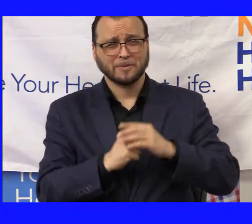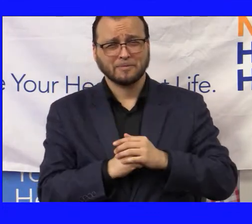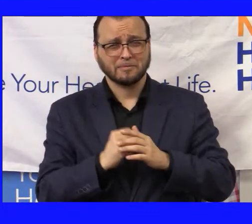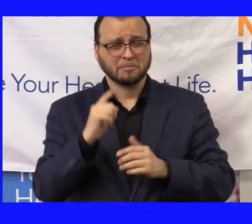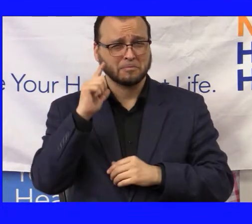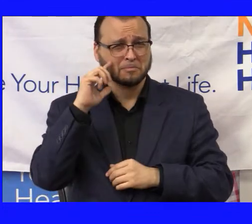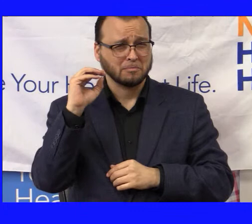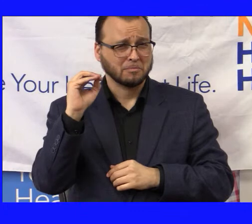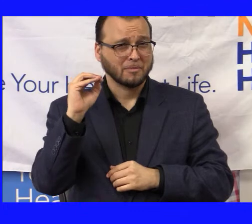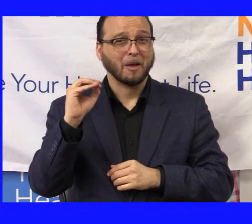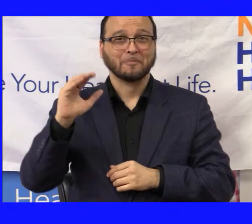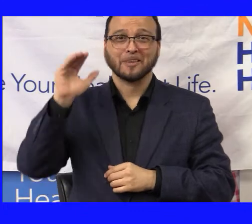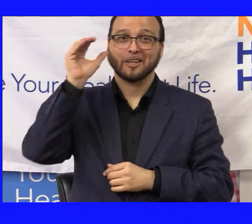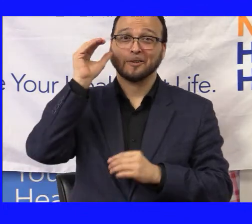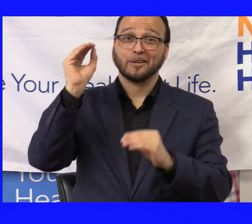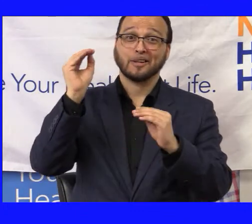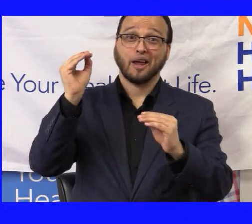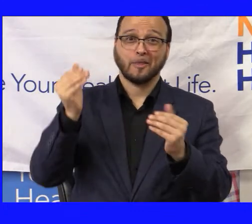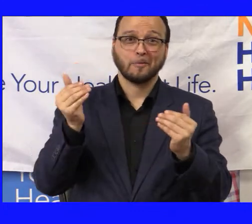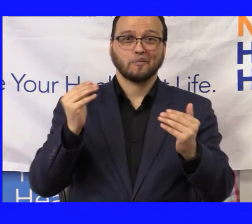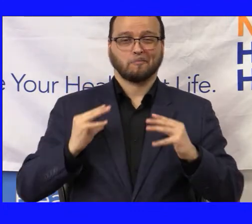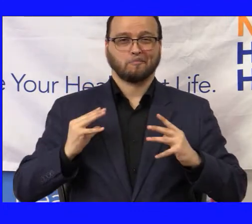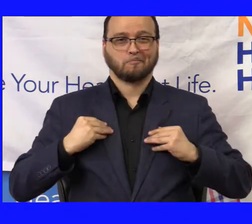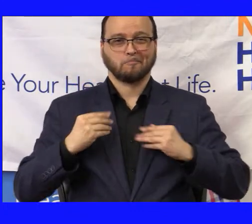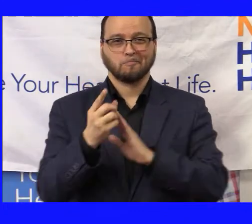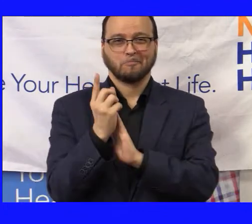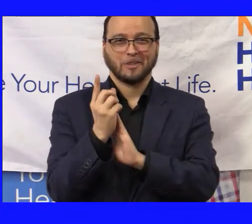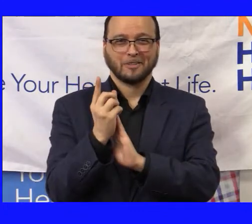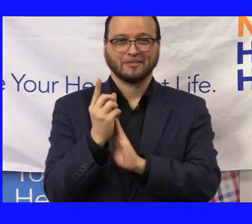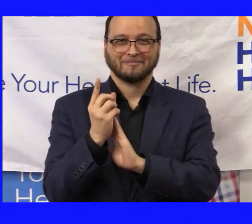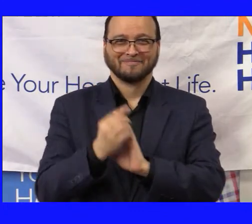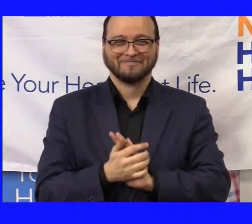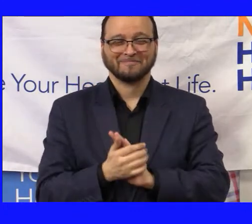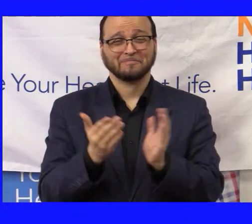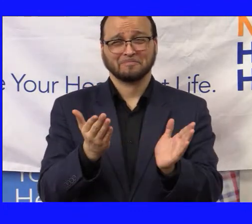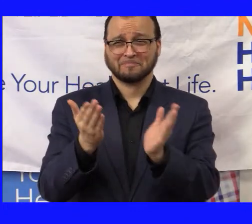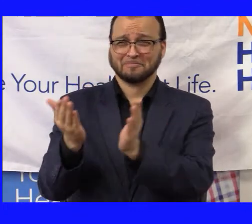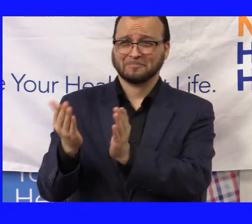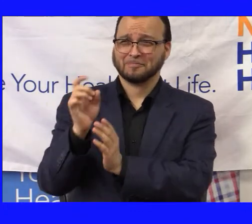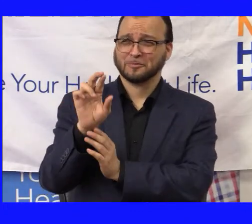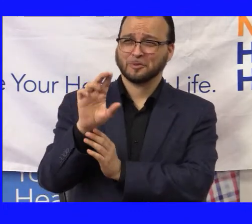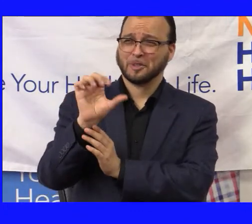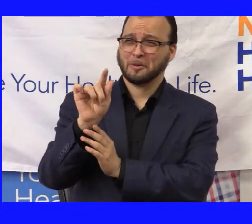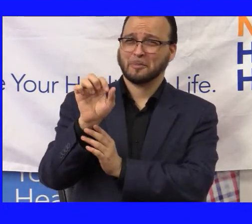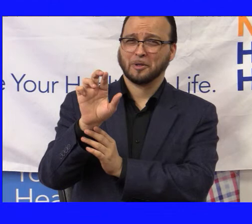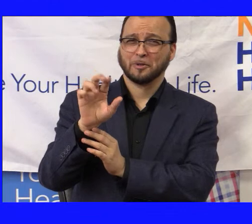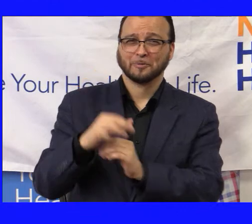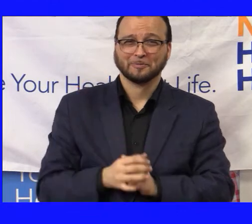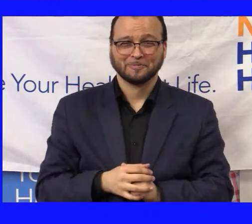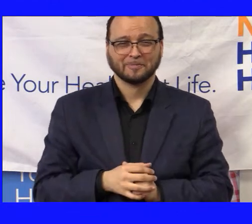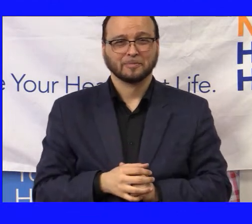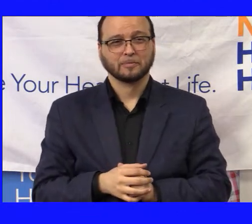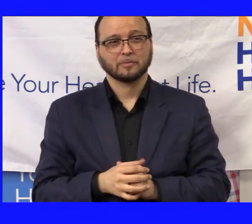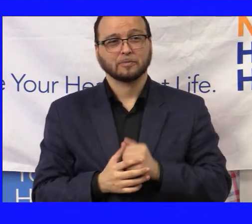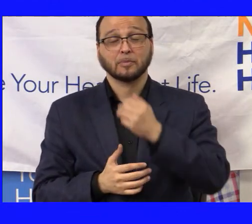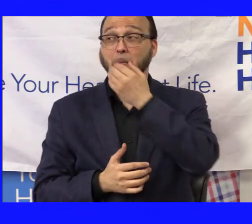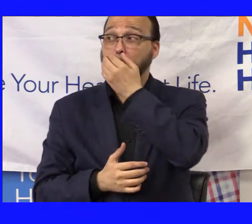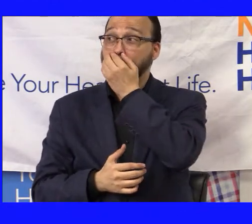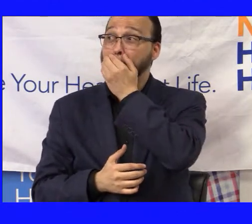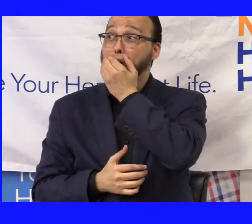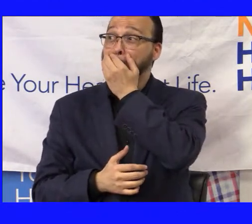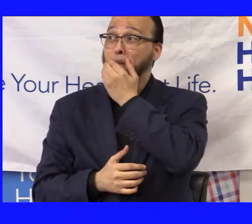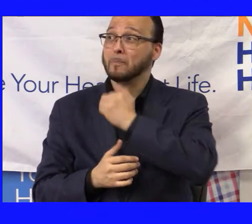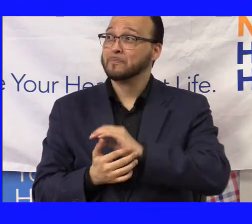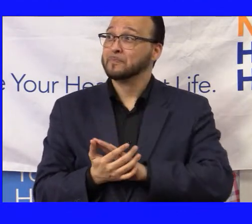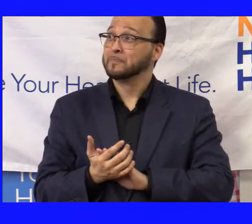Hearing none, the minutes are adopted. Back to you, Dr. Calamia. Thank you. We'll move on then to our